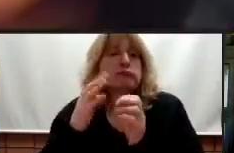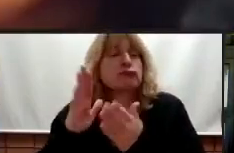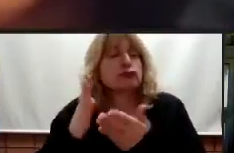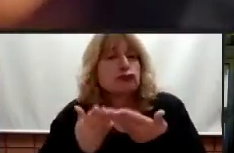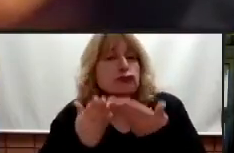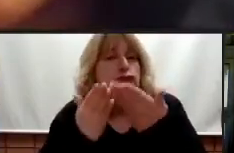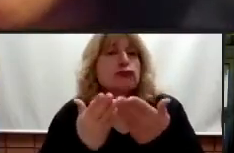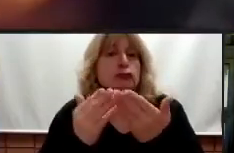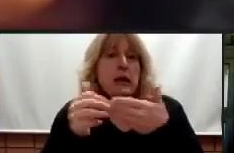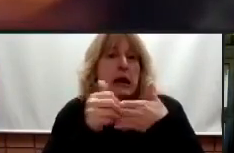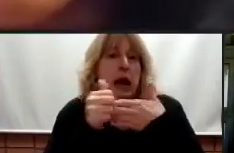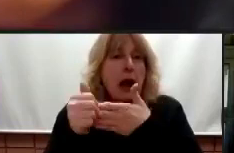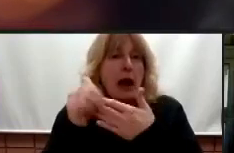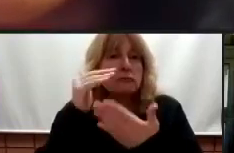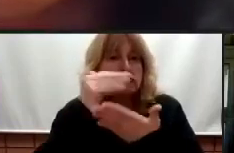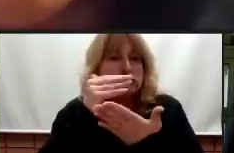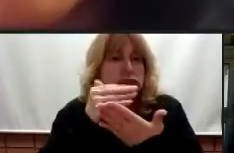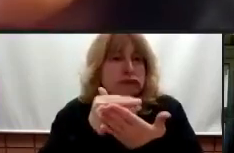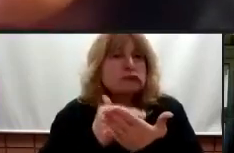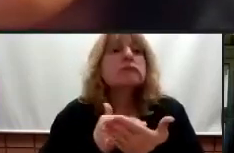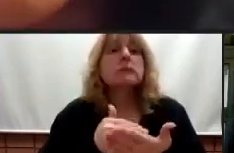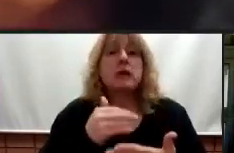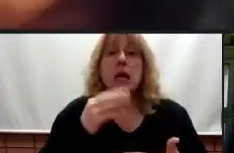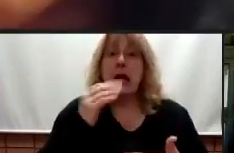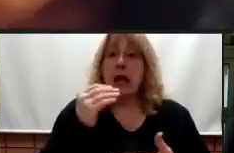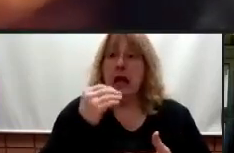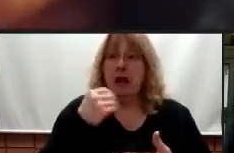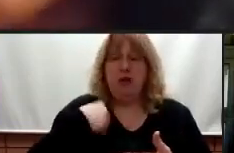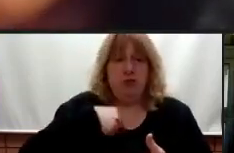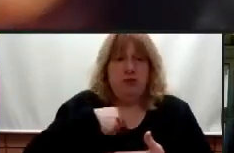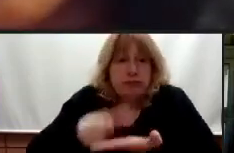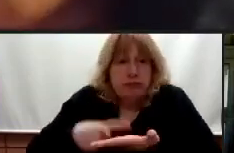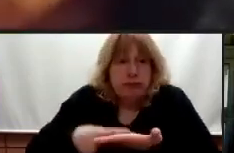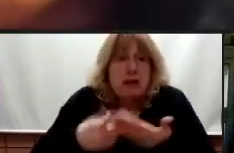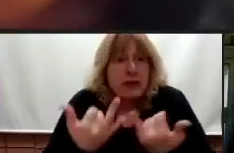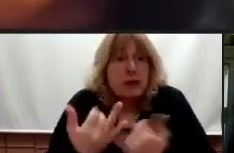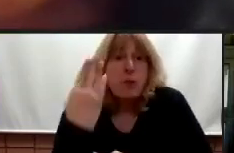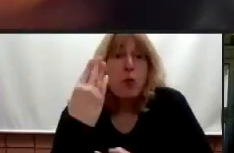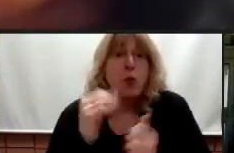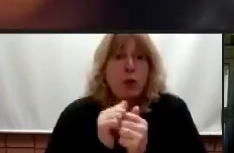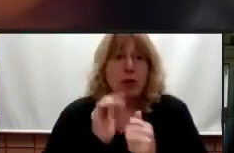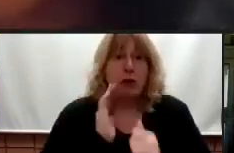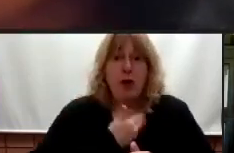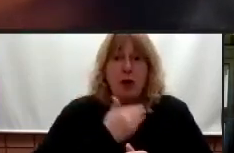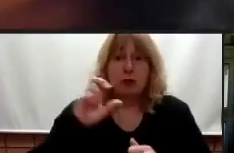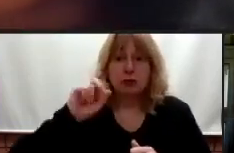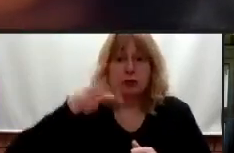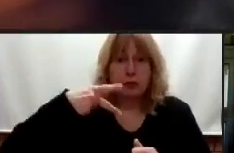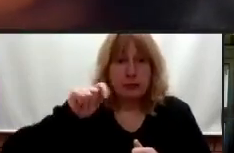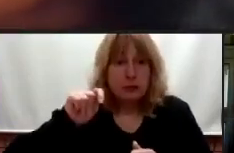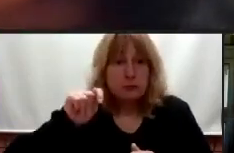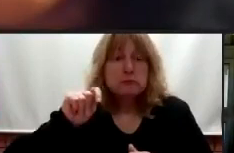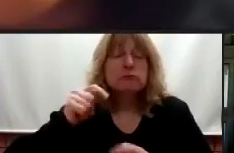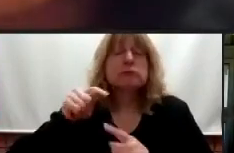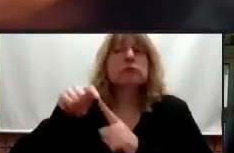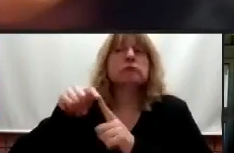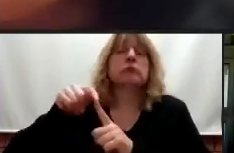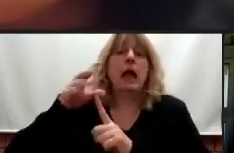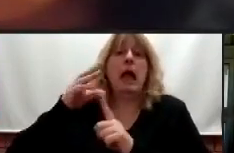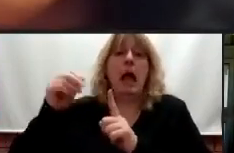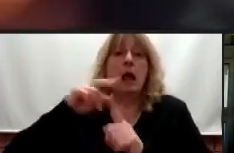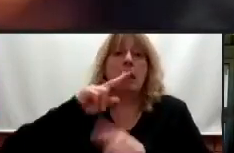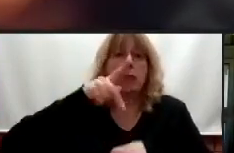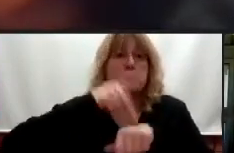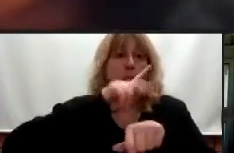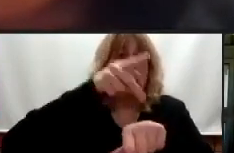started with, and we were just in a conversation on this morning with our superintendent and our principals, is, you know, there are some